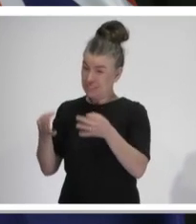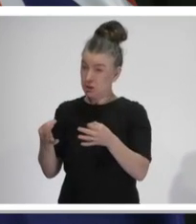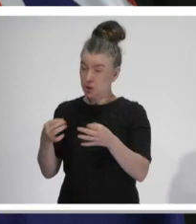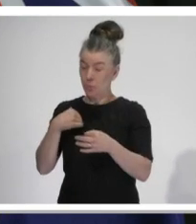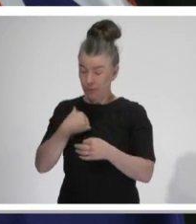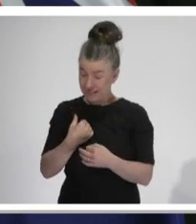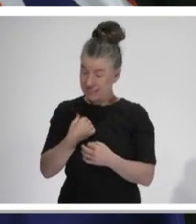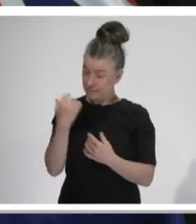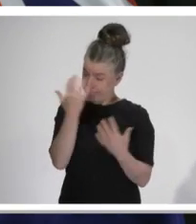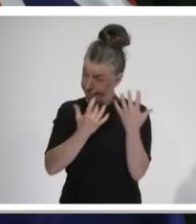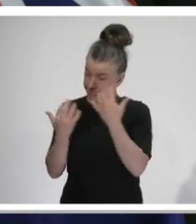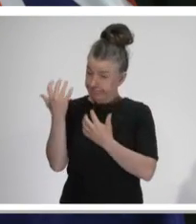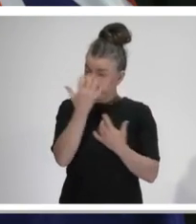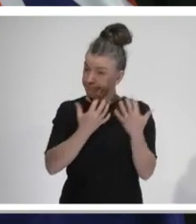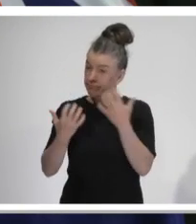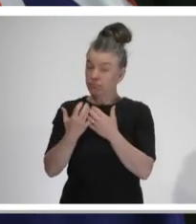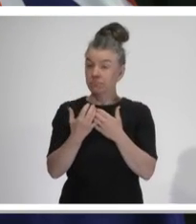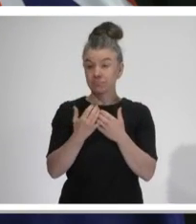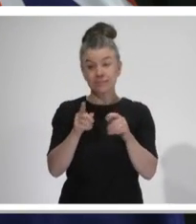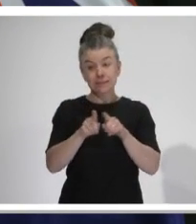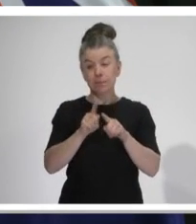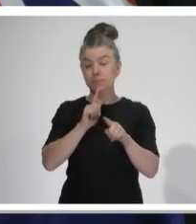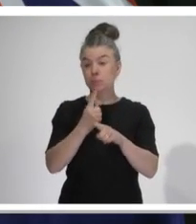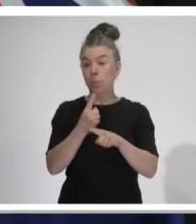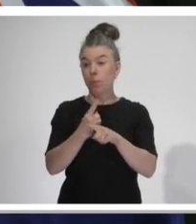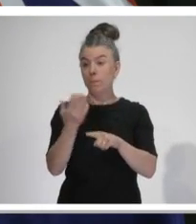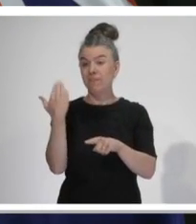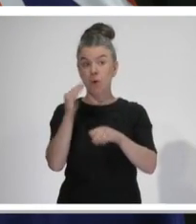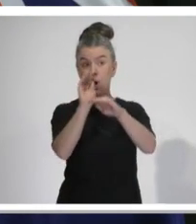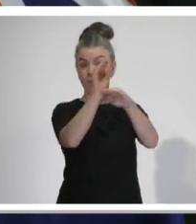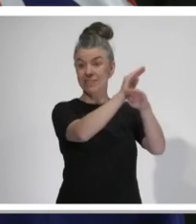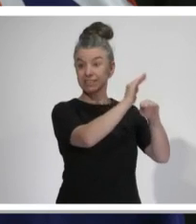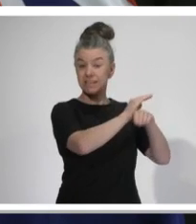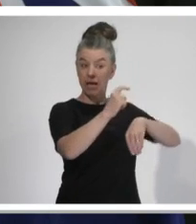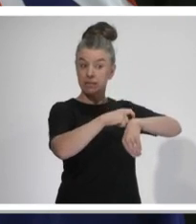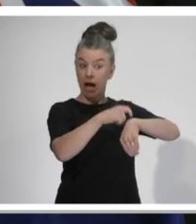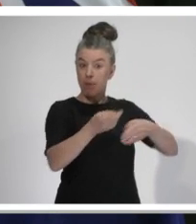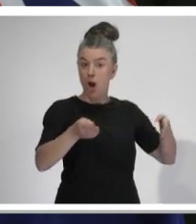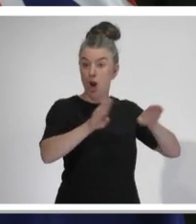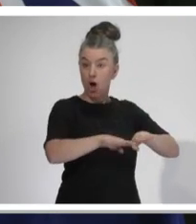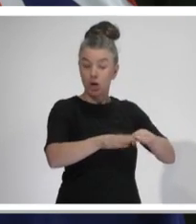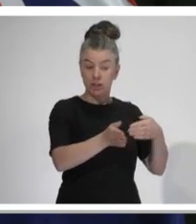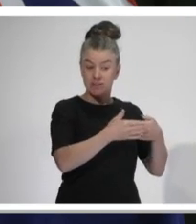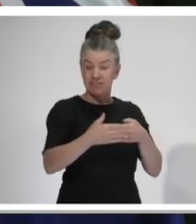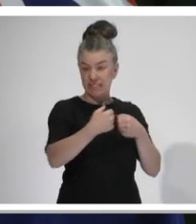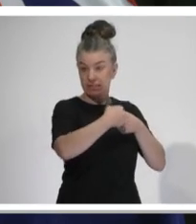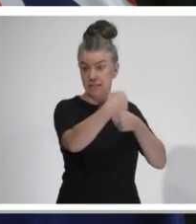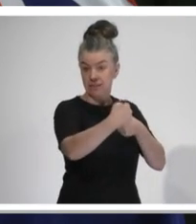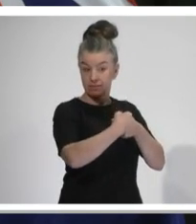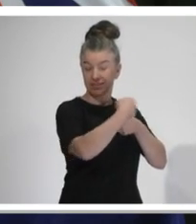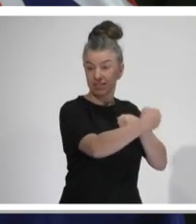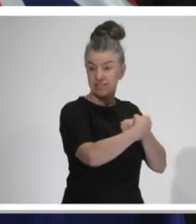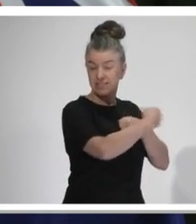I outlined, a number of other countries have taken the decision to extend their lockdown periods. We'll make ours on the basis of the